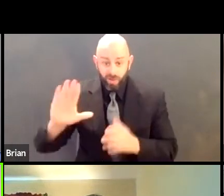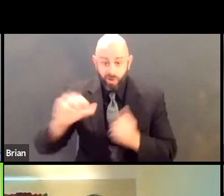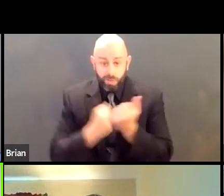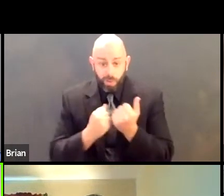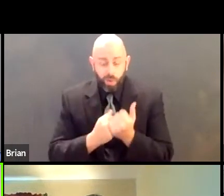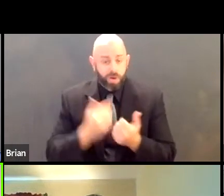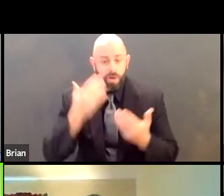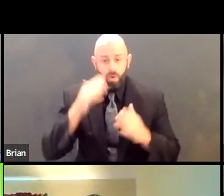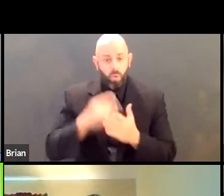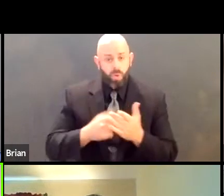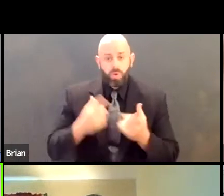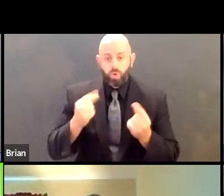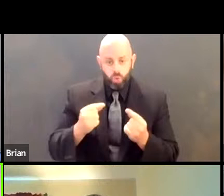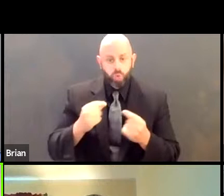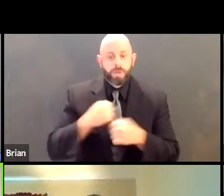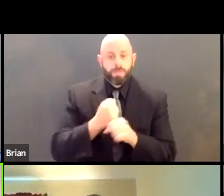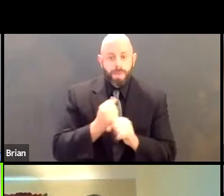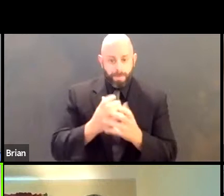tremendous difference.